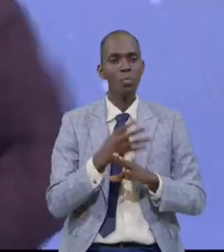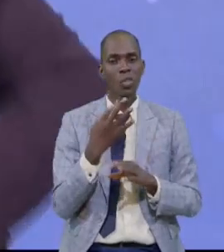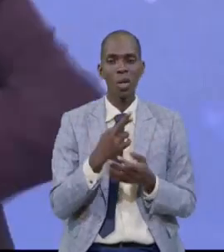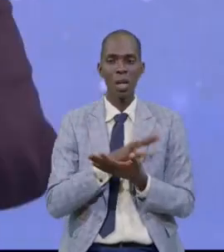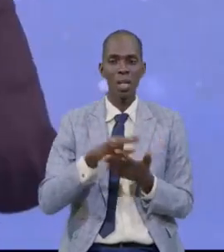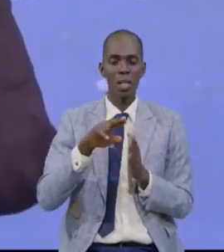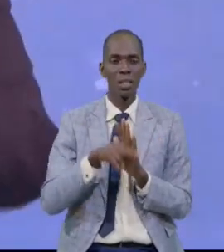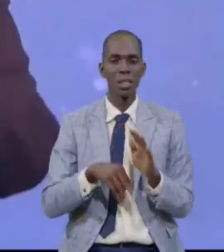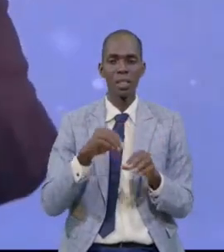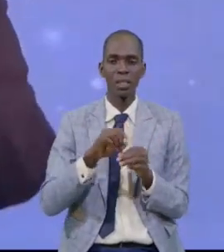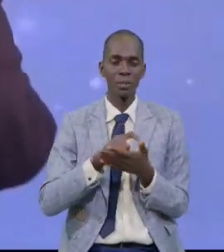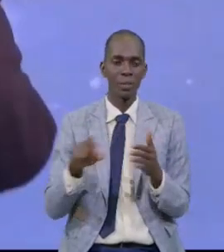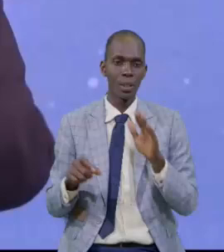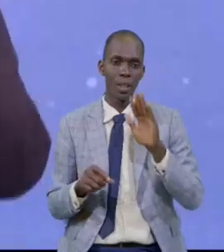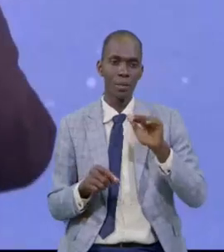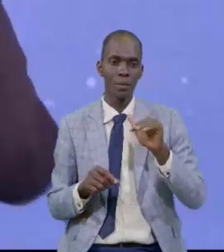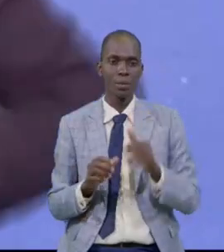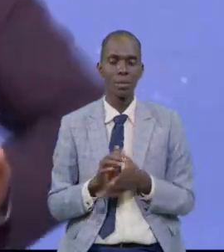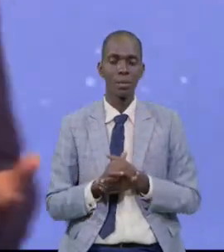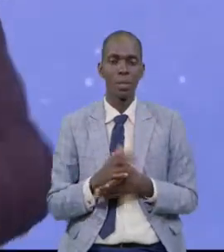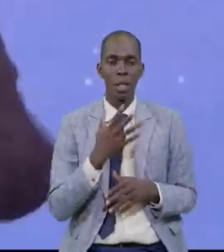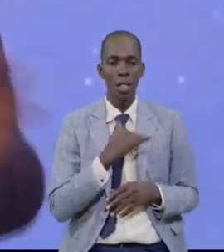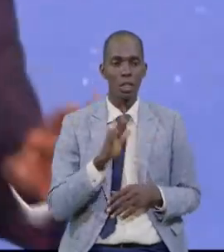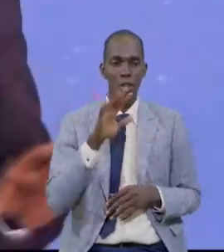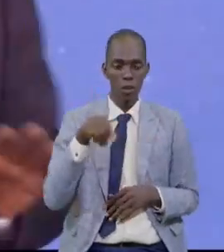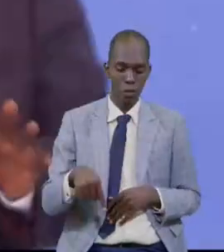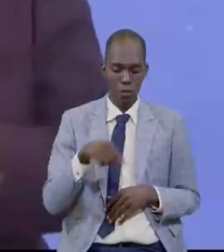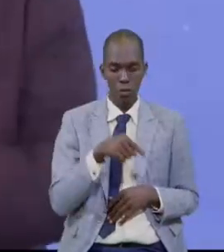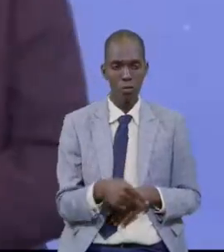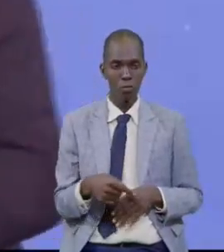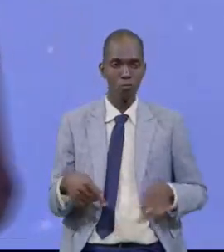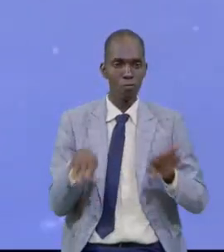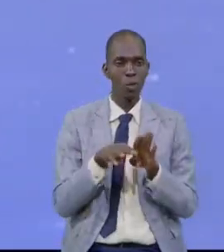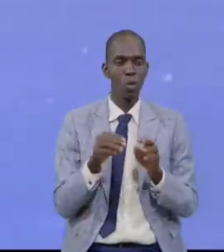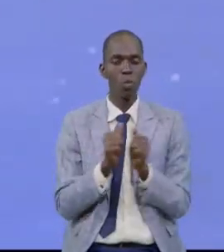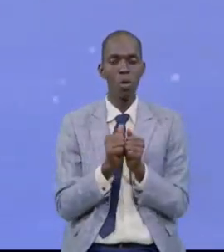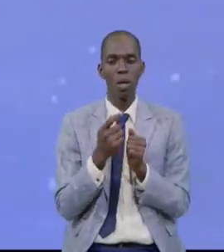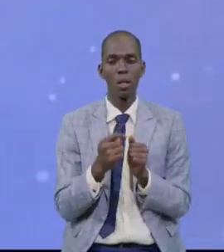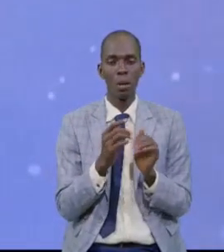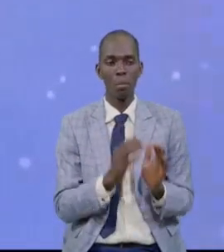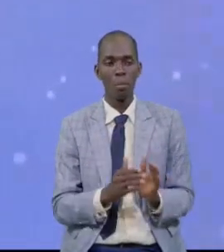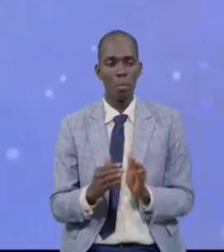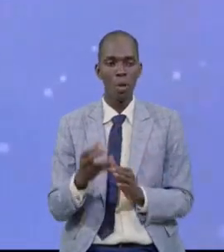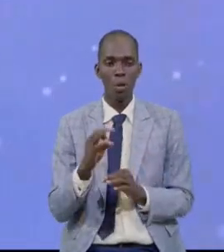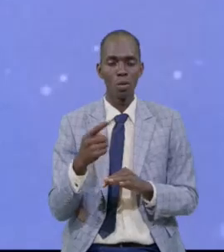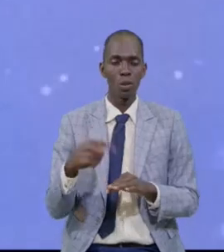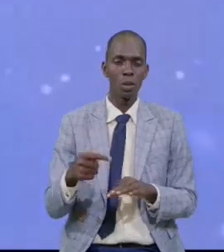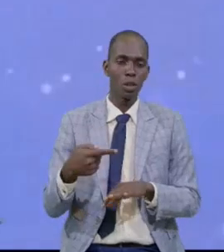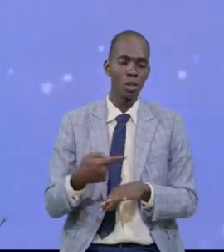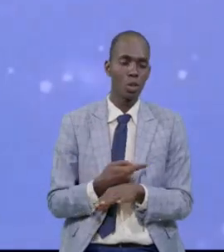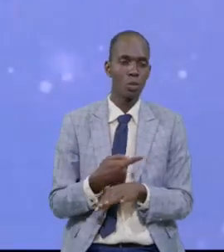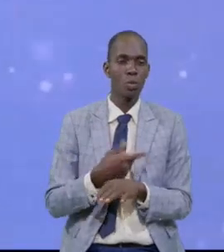15, and your feet shod with the preparation of the gospel of peace. Verse